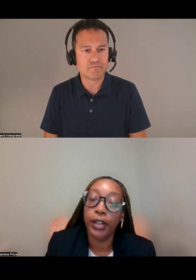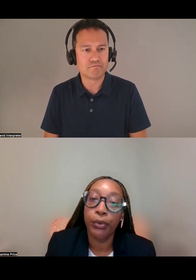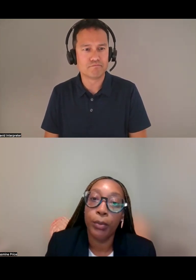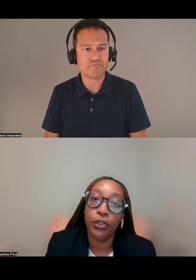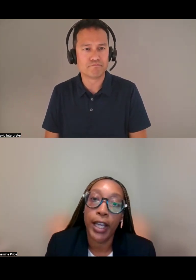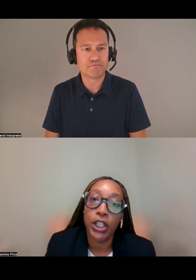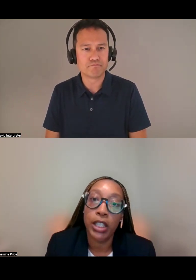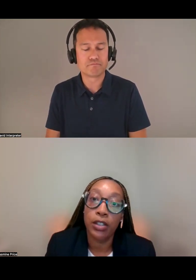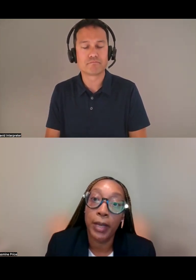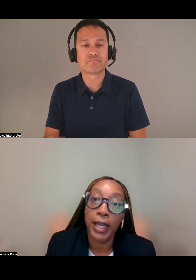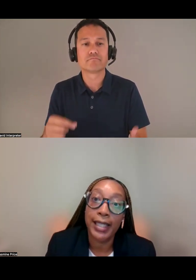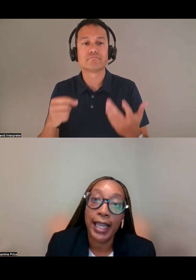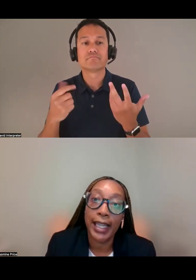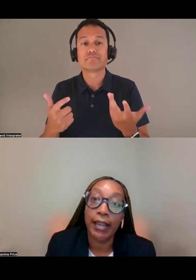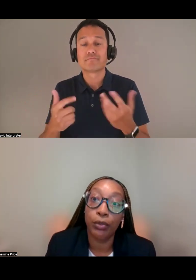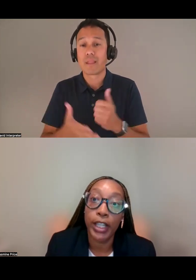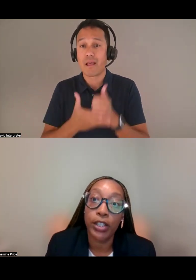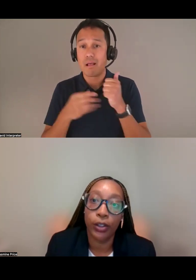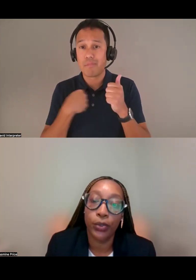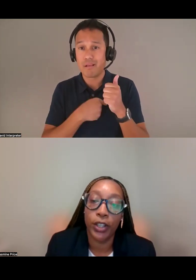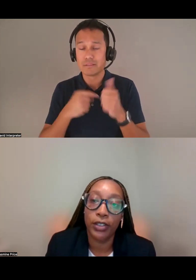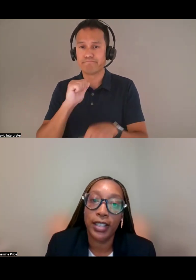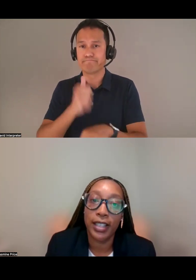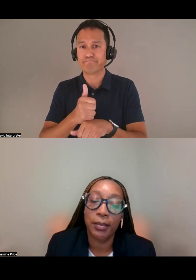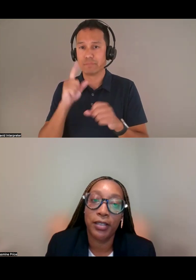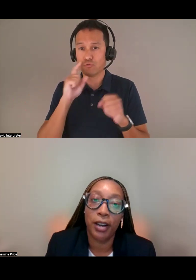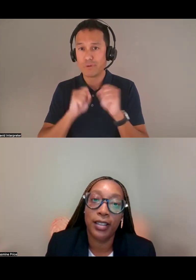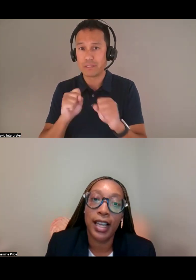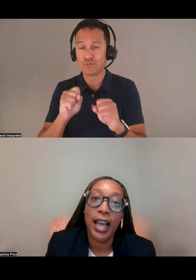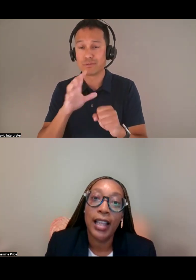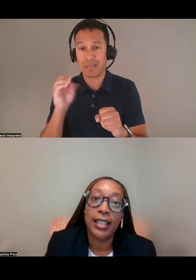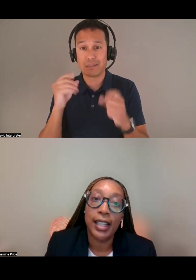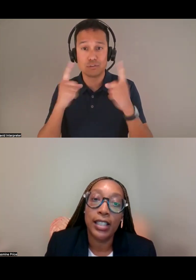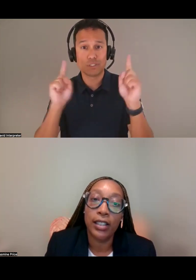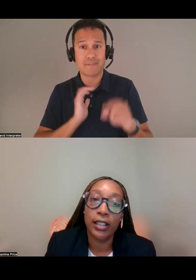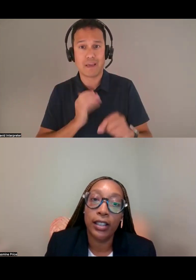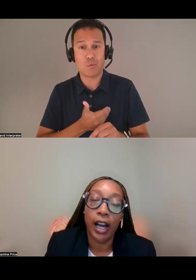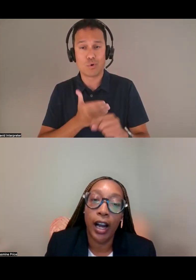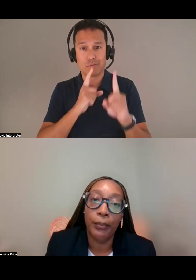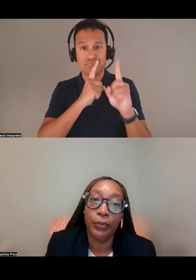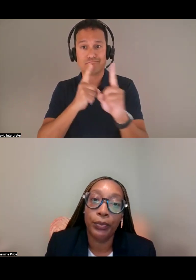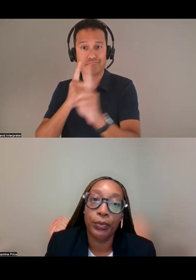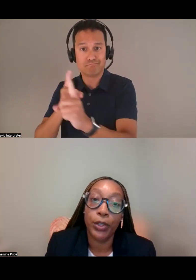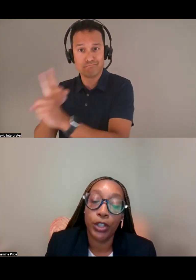To better inform strategies to maintain and reach those 136 benchmarks,